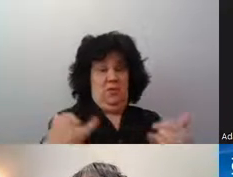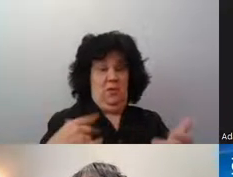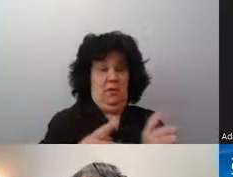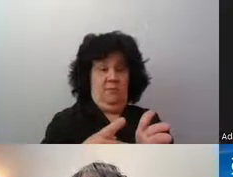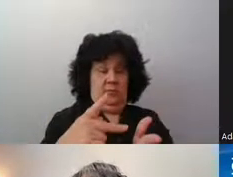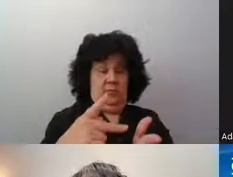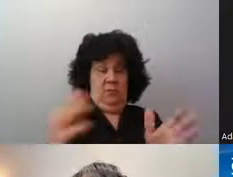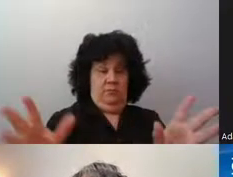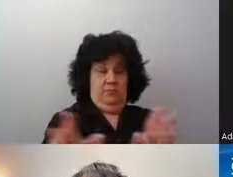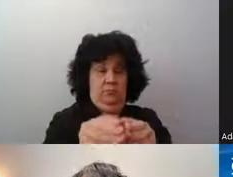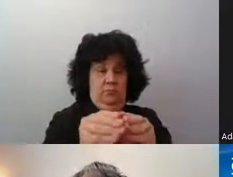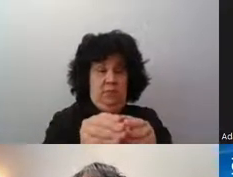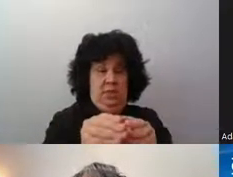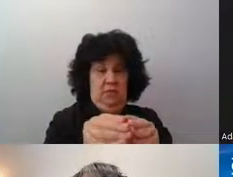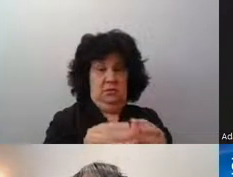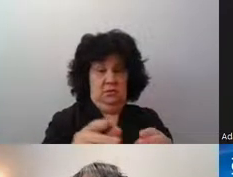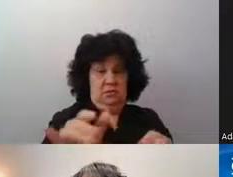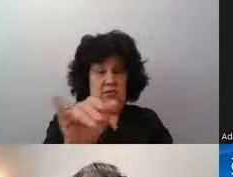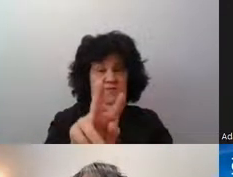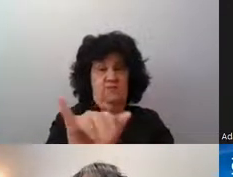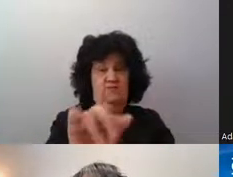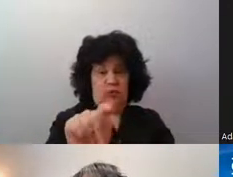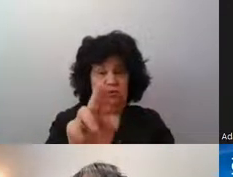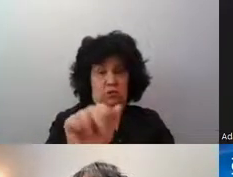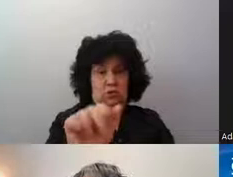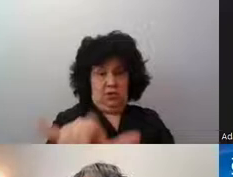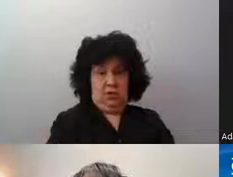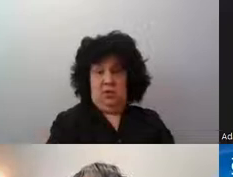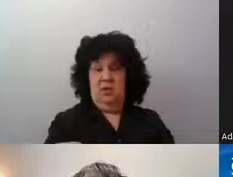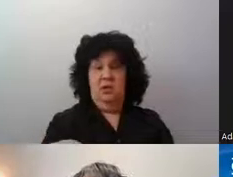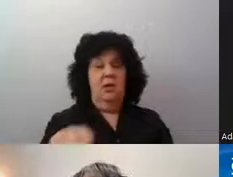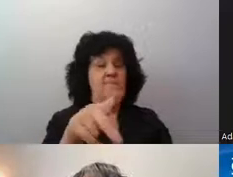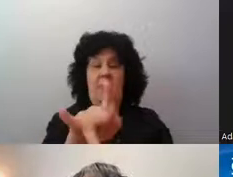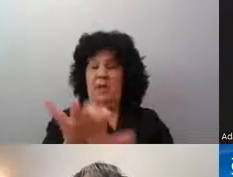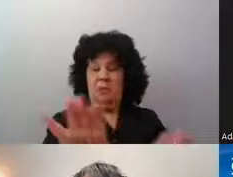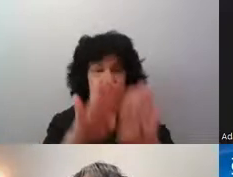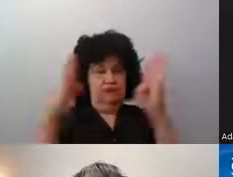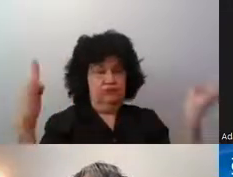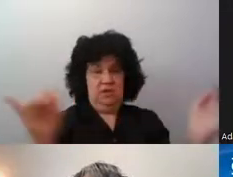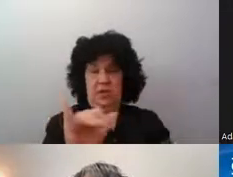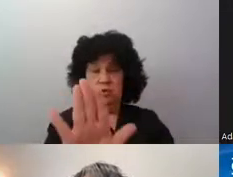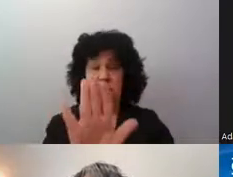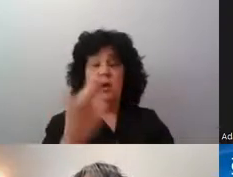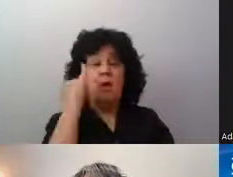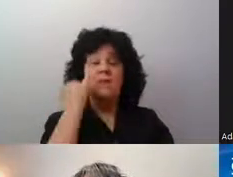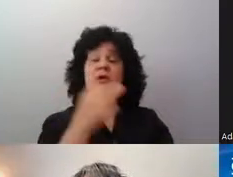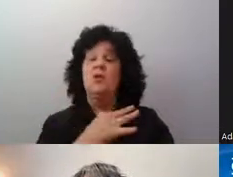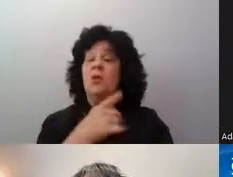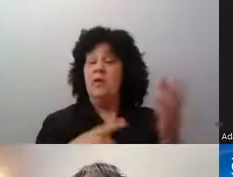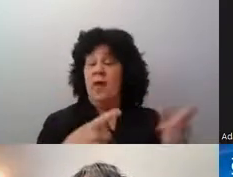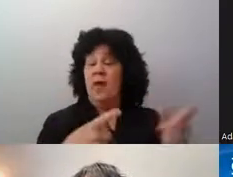group virtually. Those meetings are public, just like yours. And so if you're curious about what's happening on that